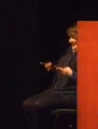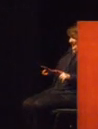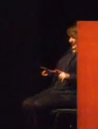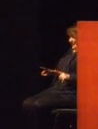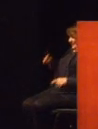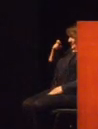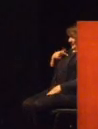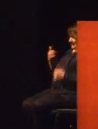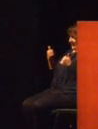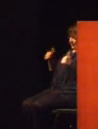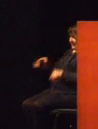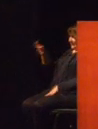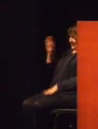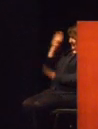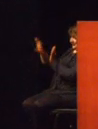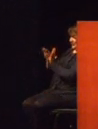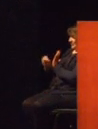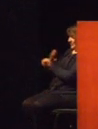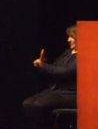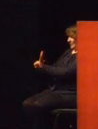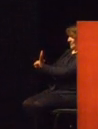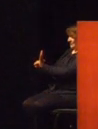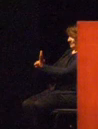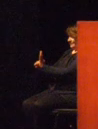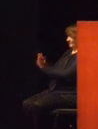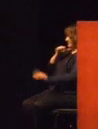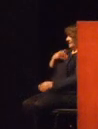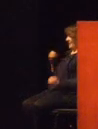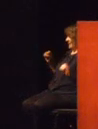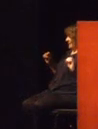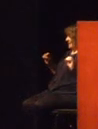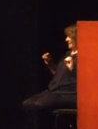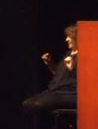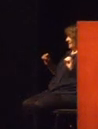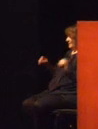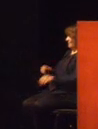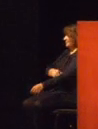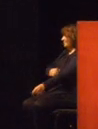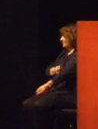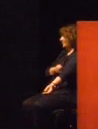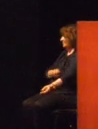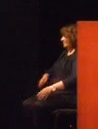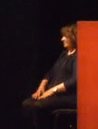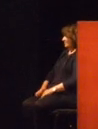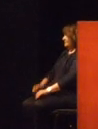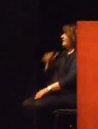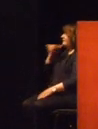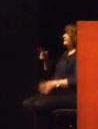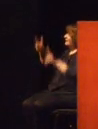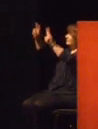tried to find a picture to share, I didn't have any. It hasn't been a picture